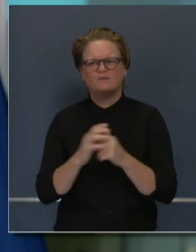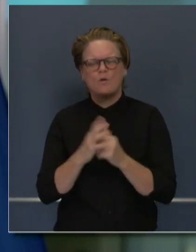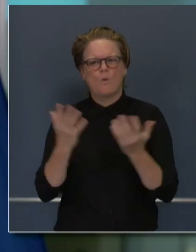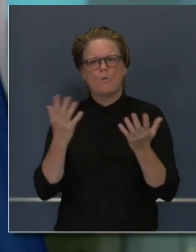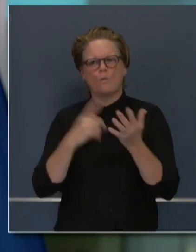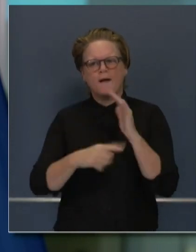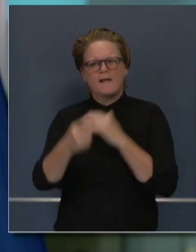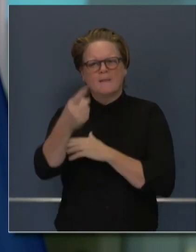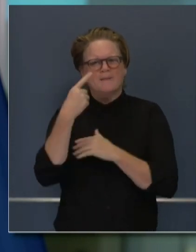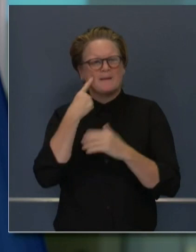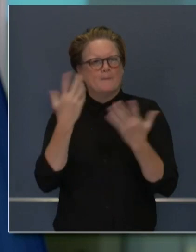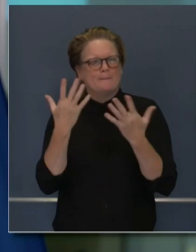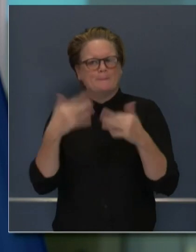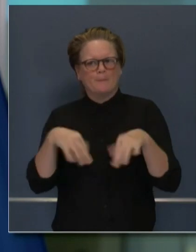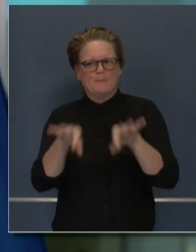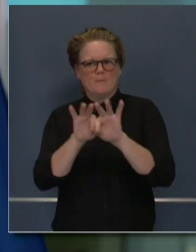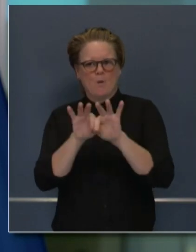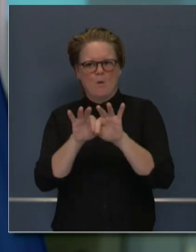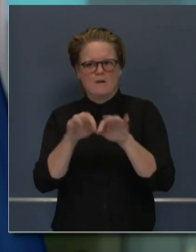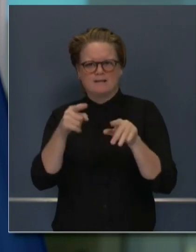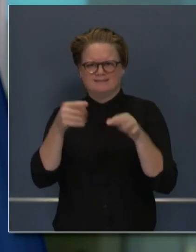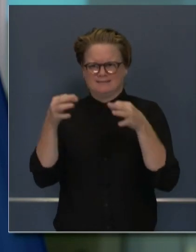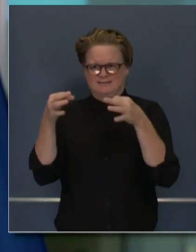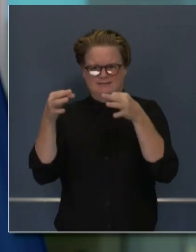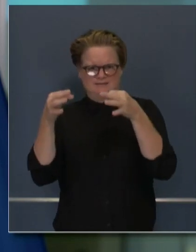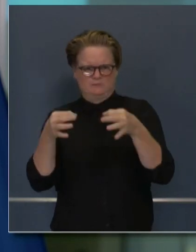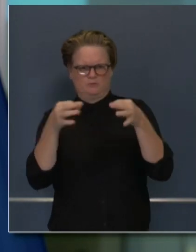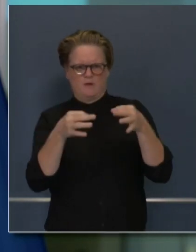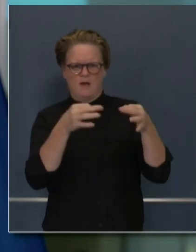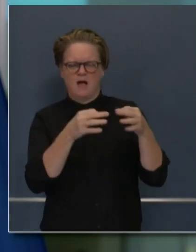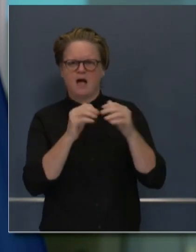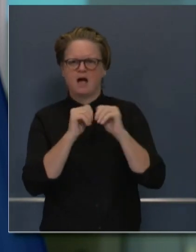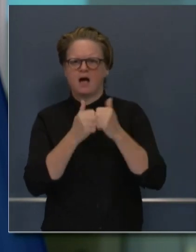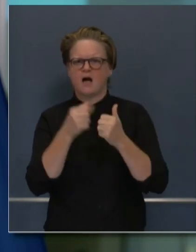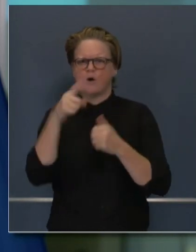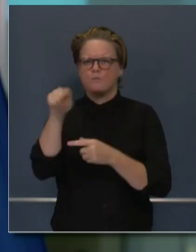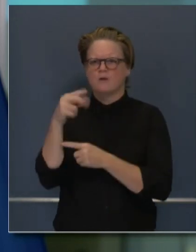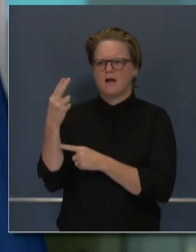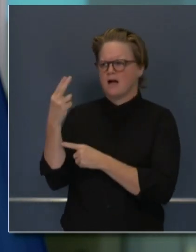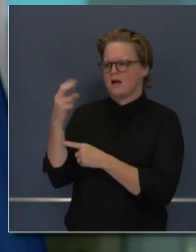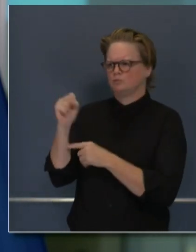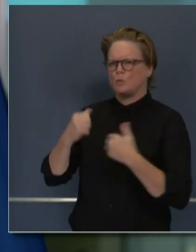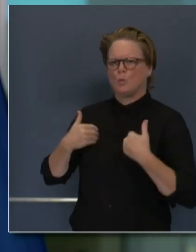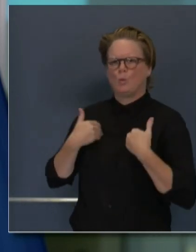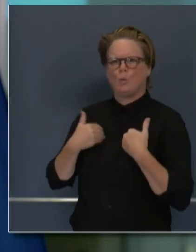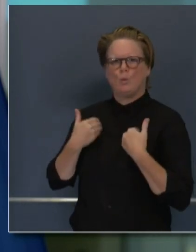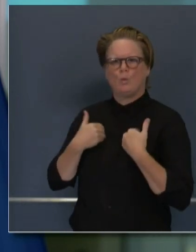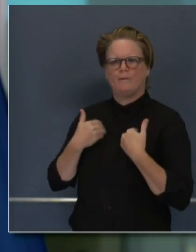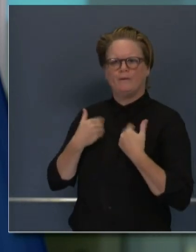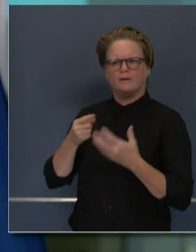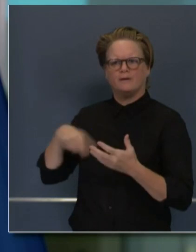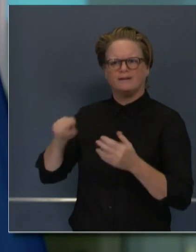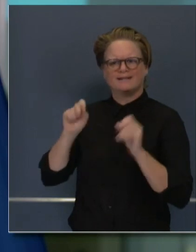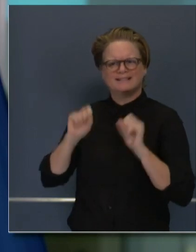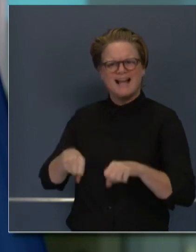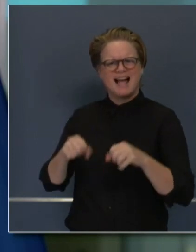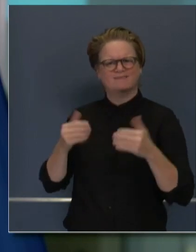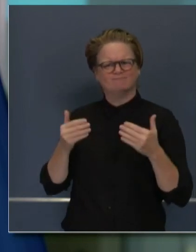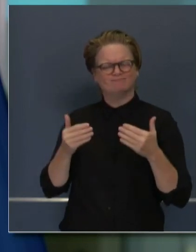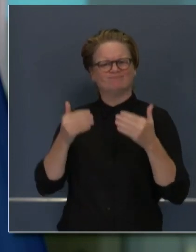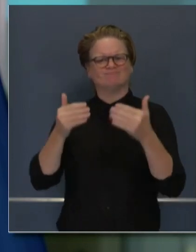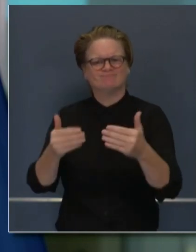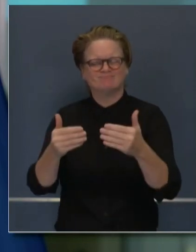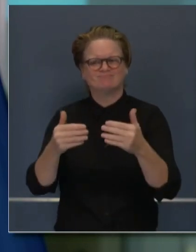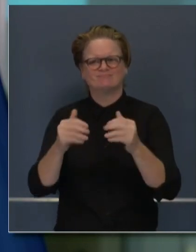important in making these decisions regarding high school and youth athletes in competition? Thank you. I was one of those athletes growing up, so